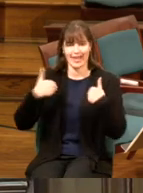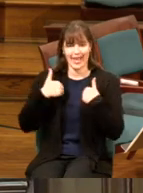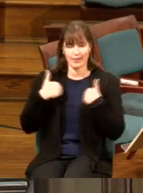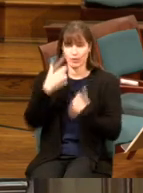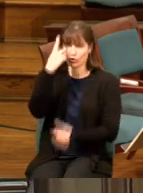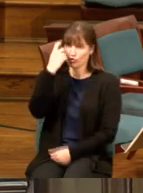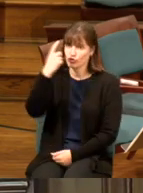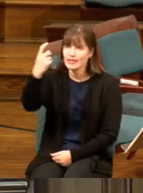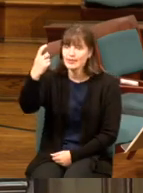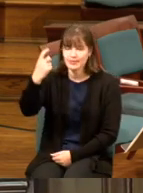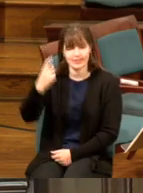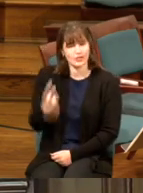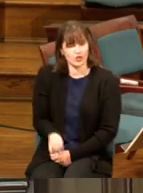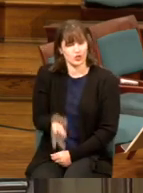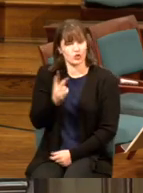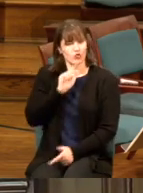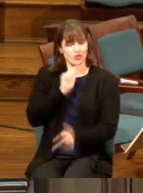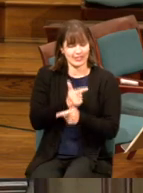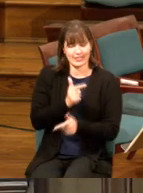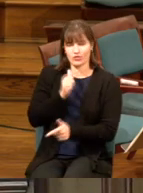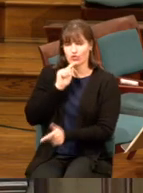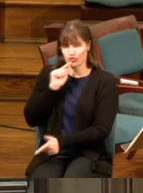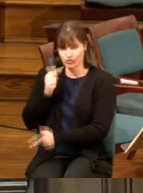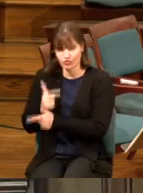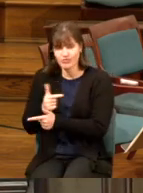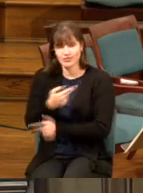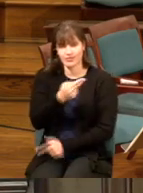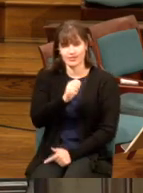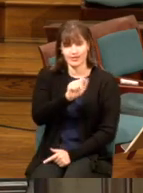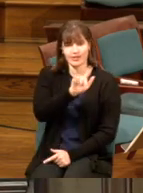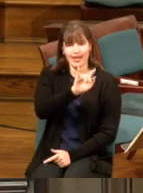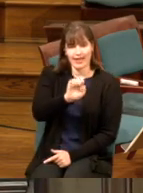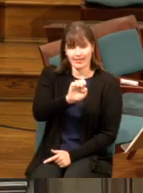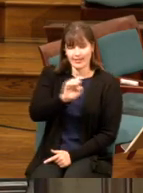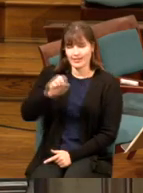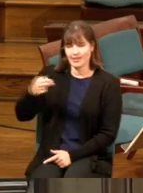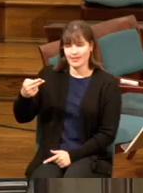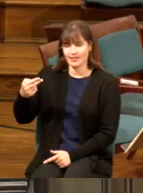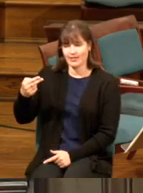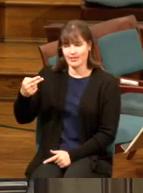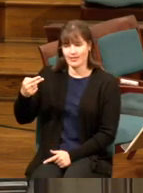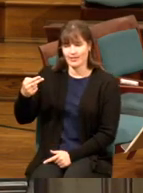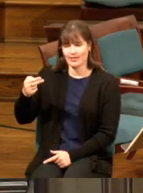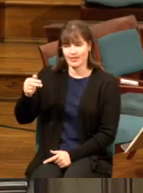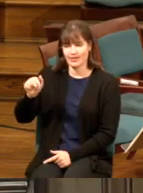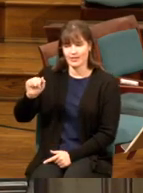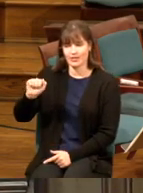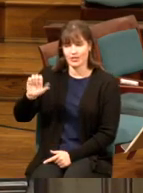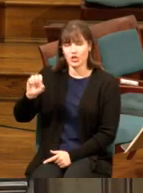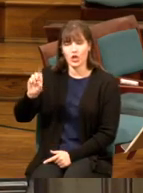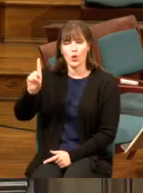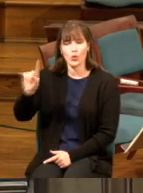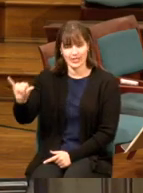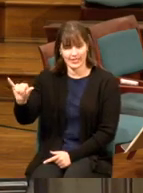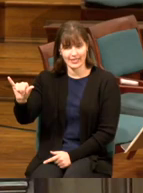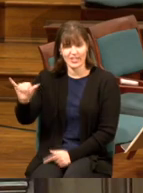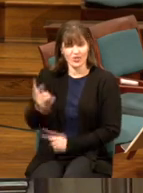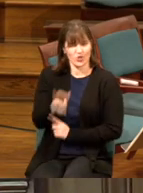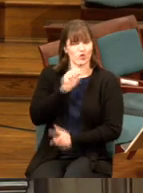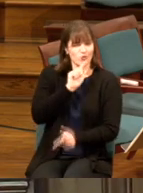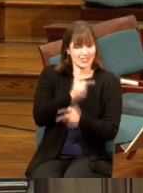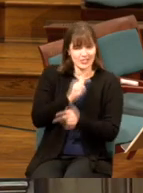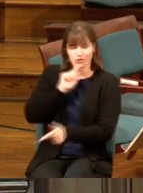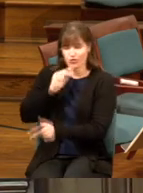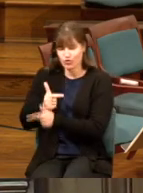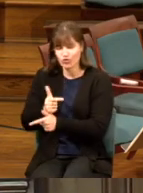are two sisters who are just starting out life on their own. It's